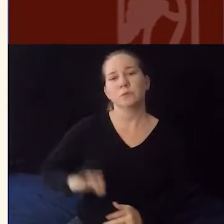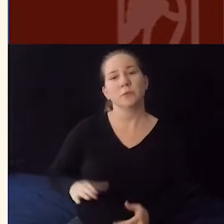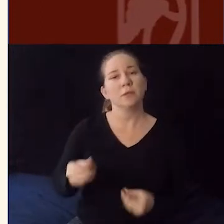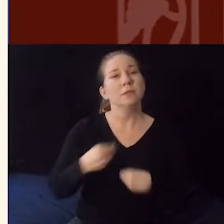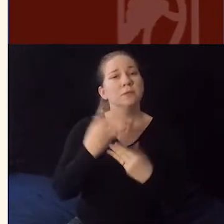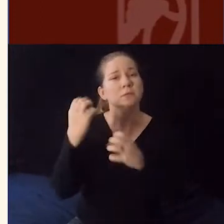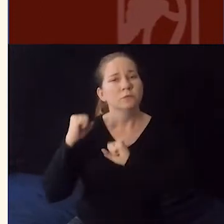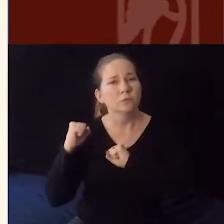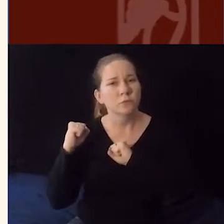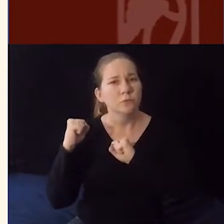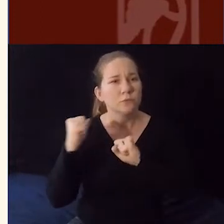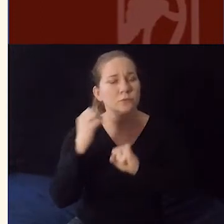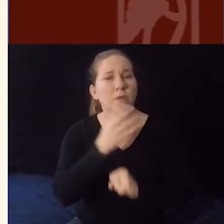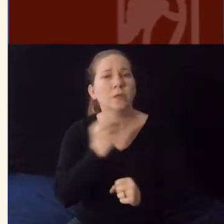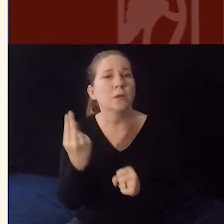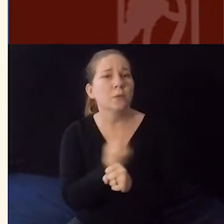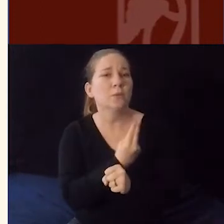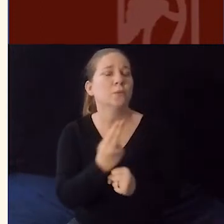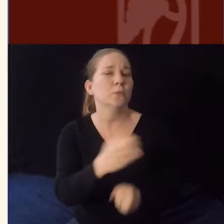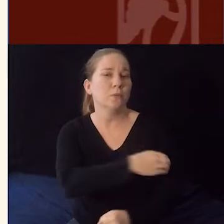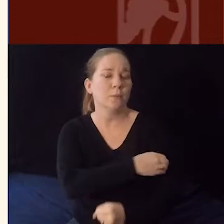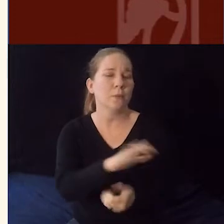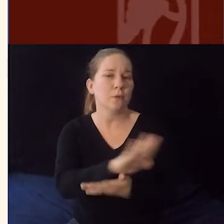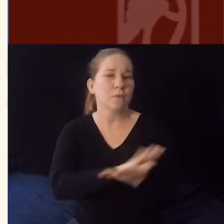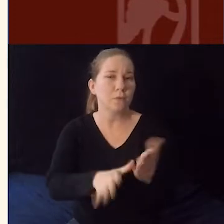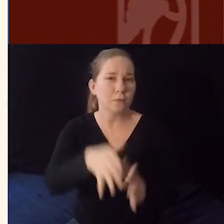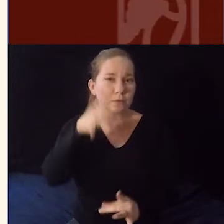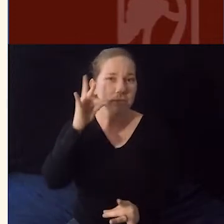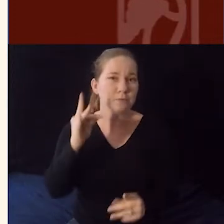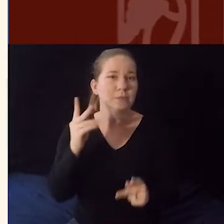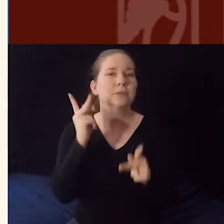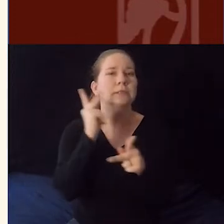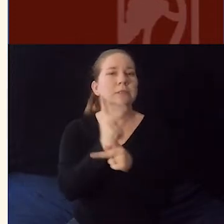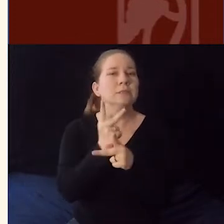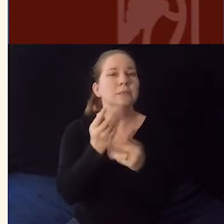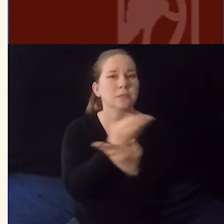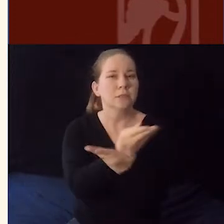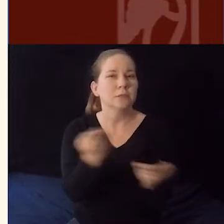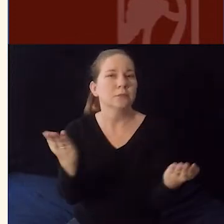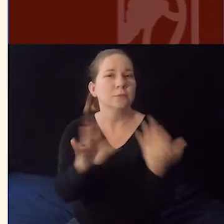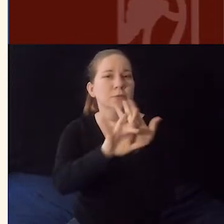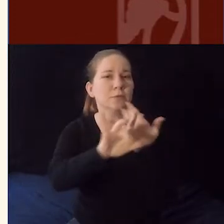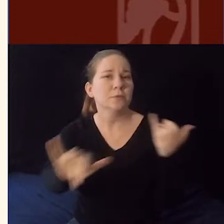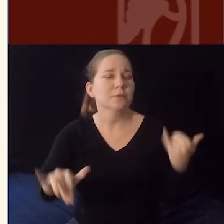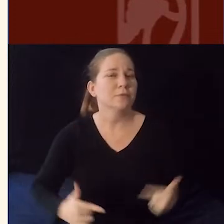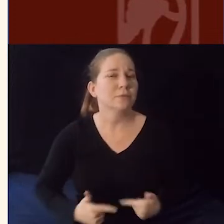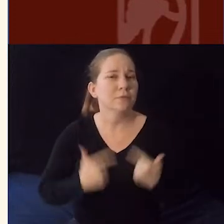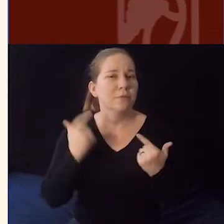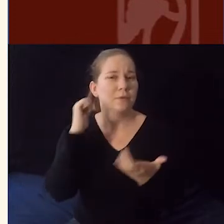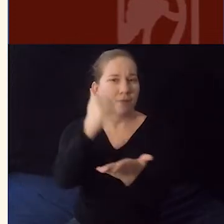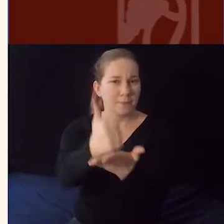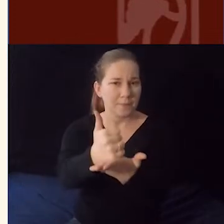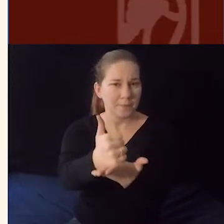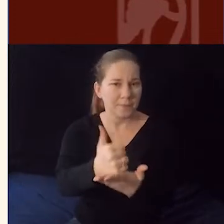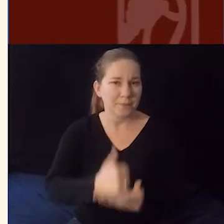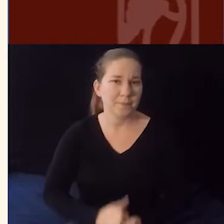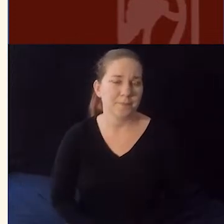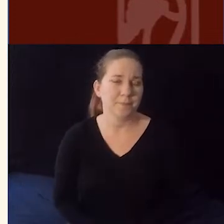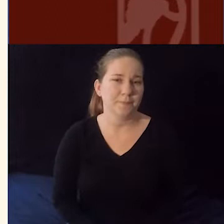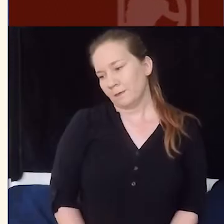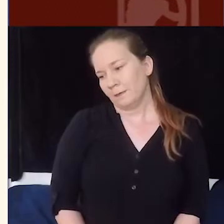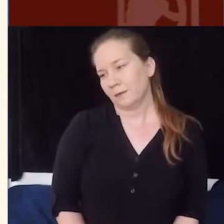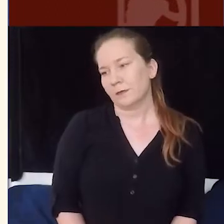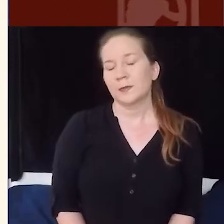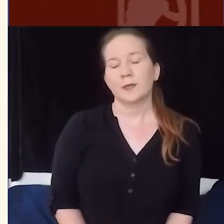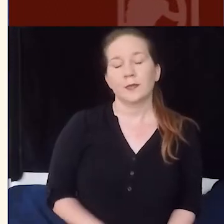by the power of the Holy Spirit, keep you in eternal life. Amen. The peace of the Lord